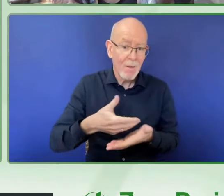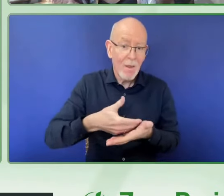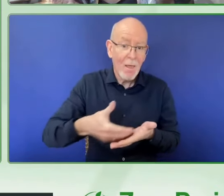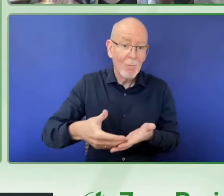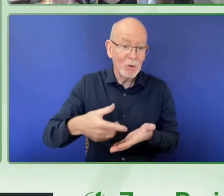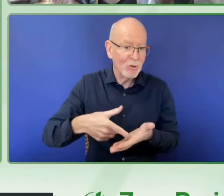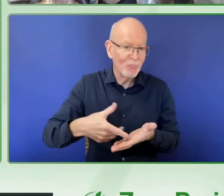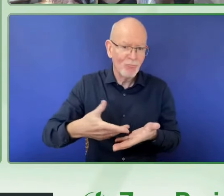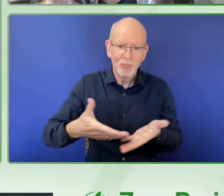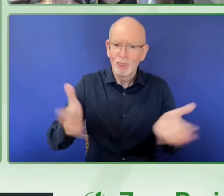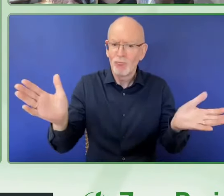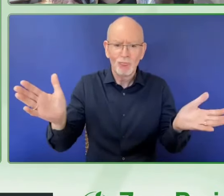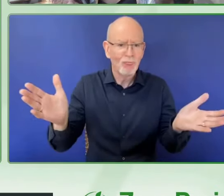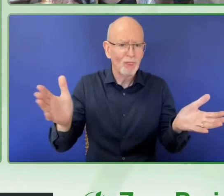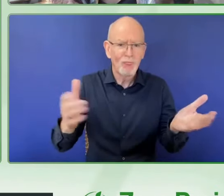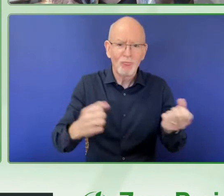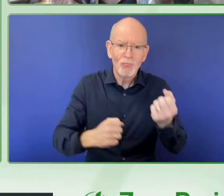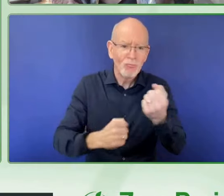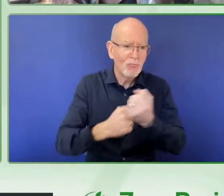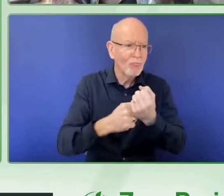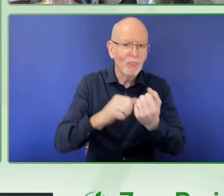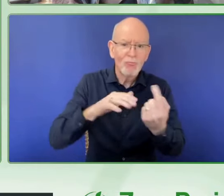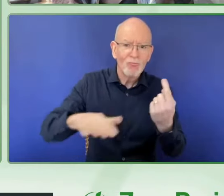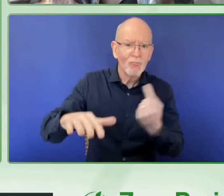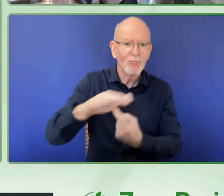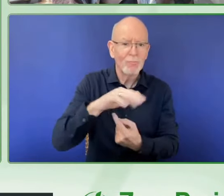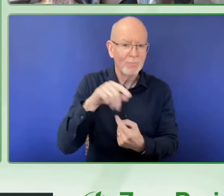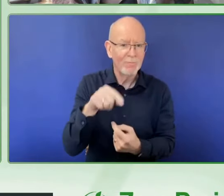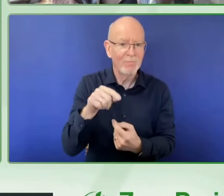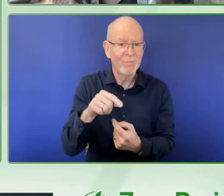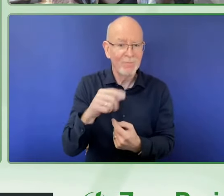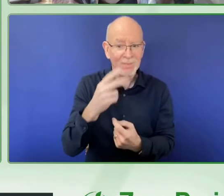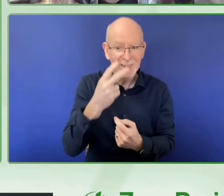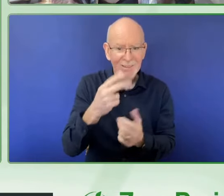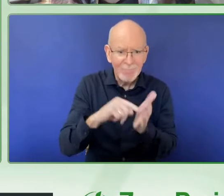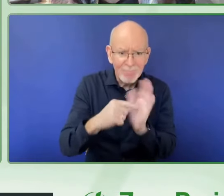sessions where we are practicing our sign.